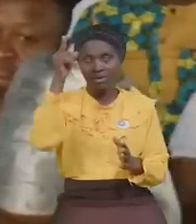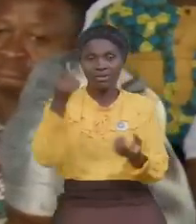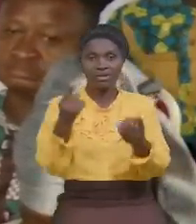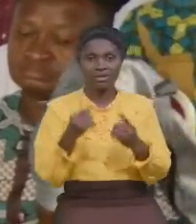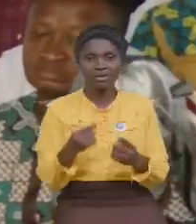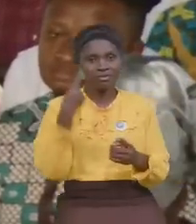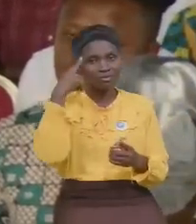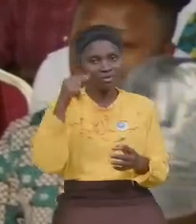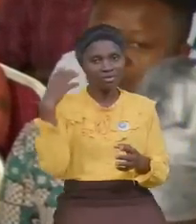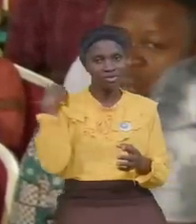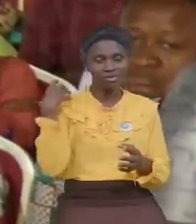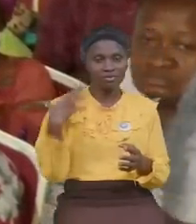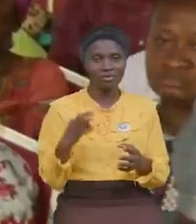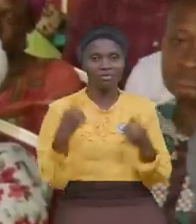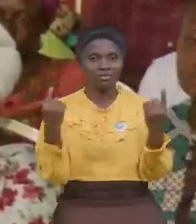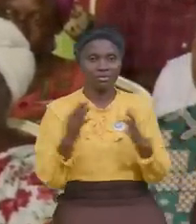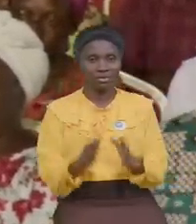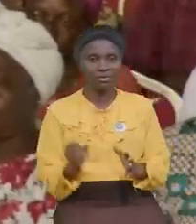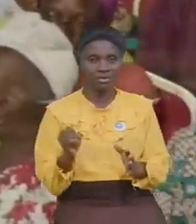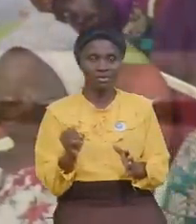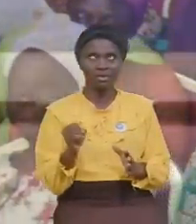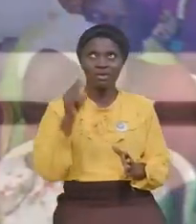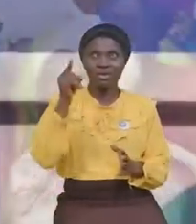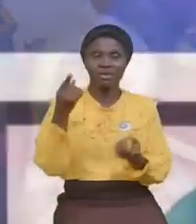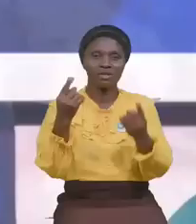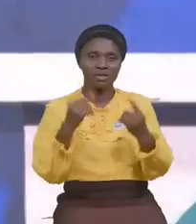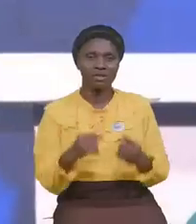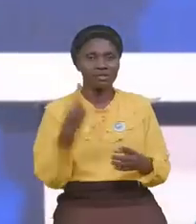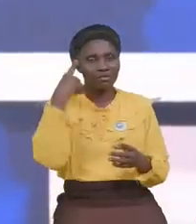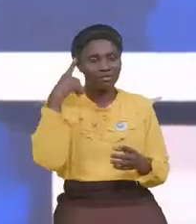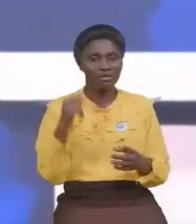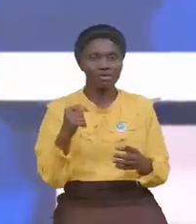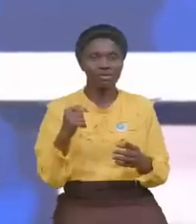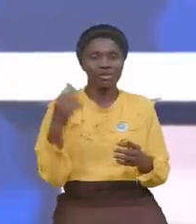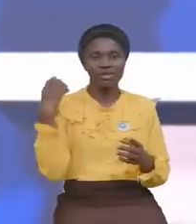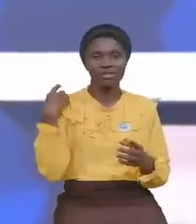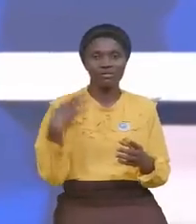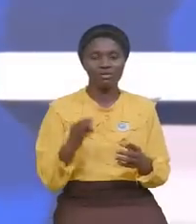sinners. He came for the chief of publicans.